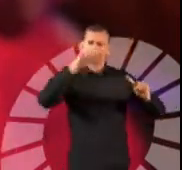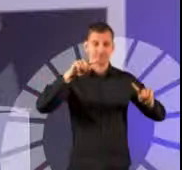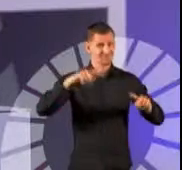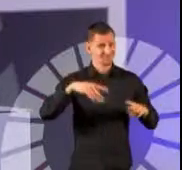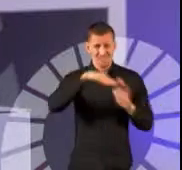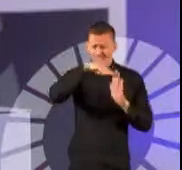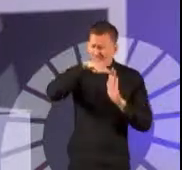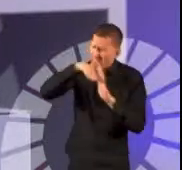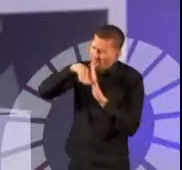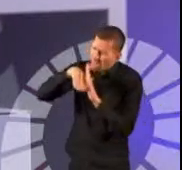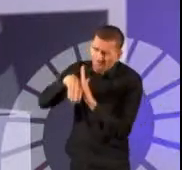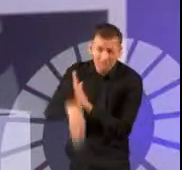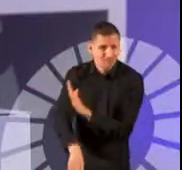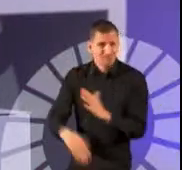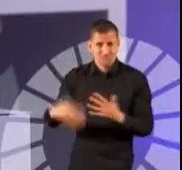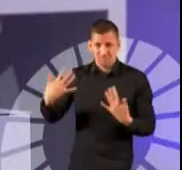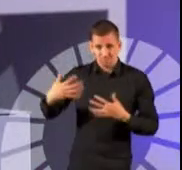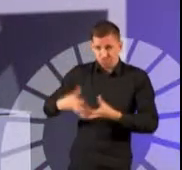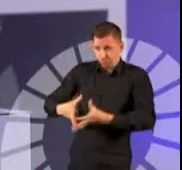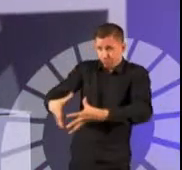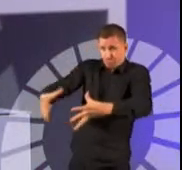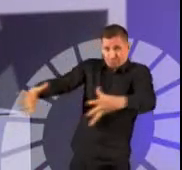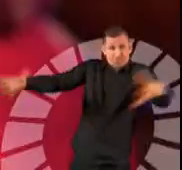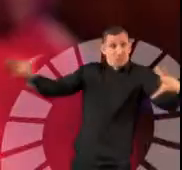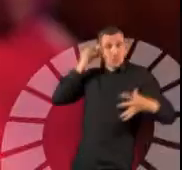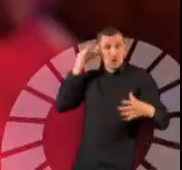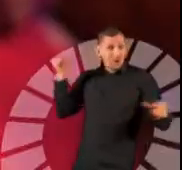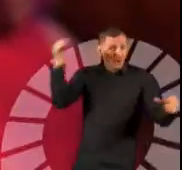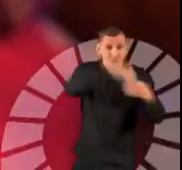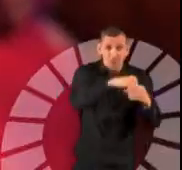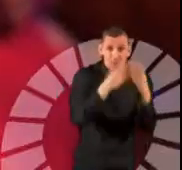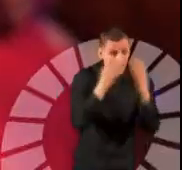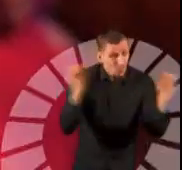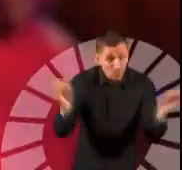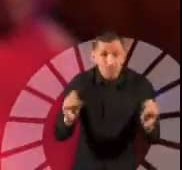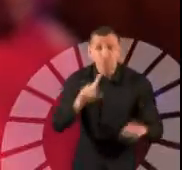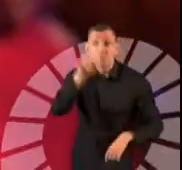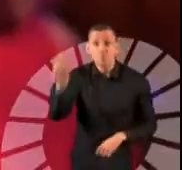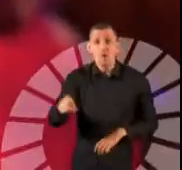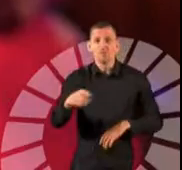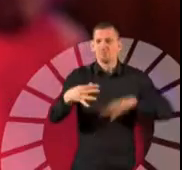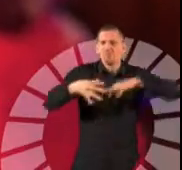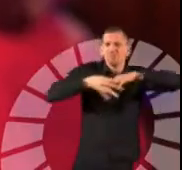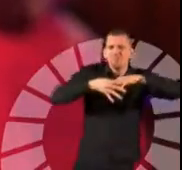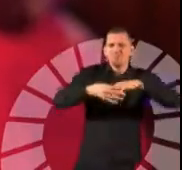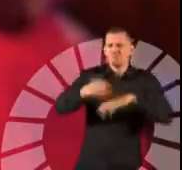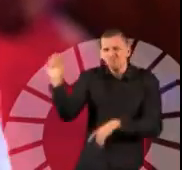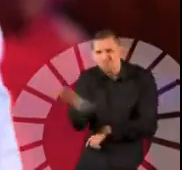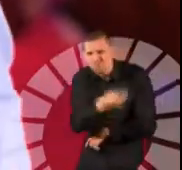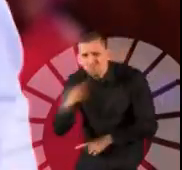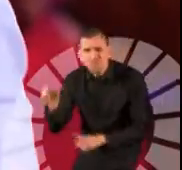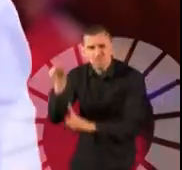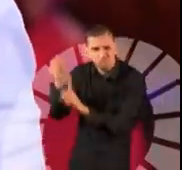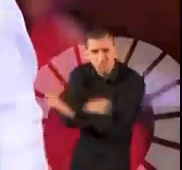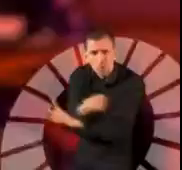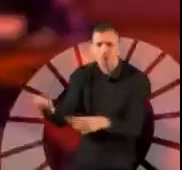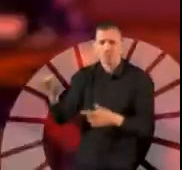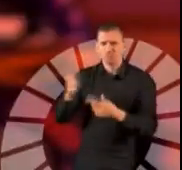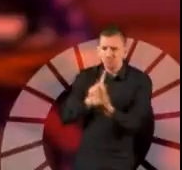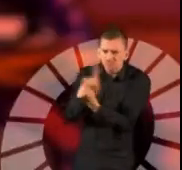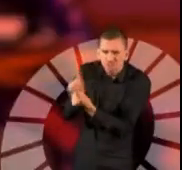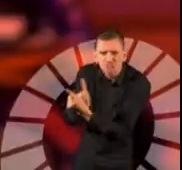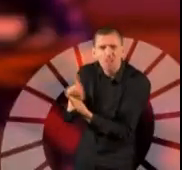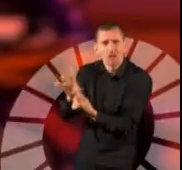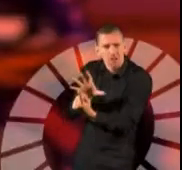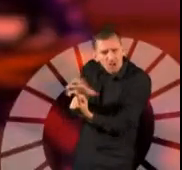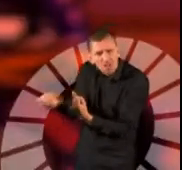sexual violence, and less education. And depending on how you measure it, it's possible that 20 million